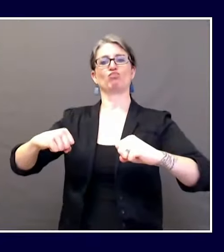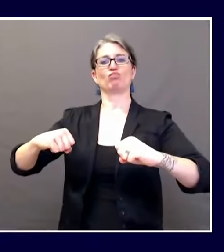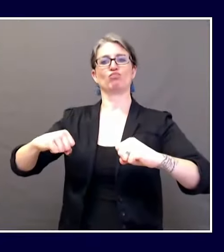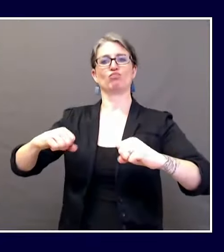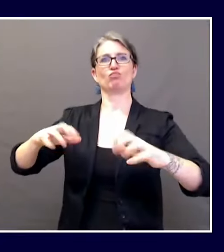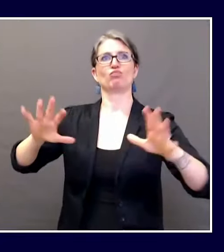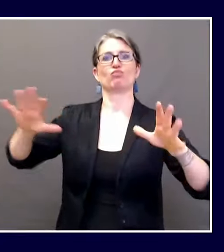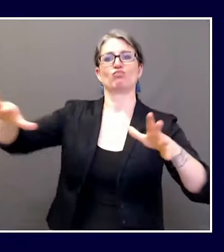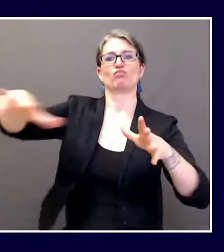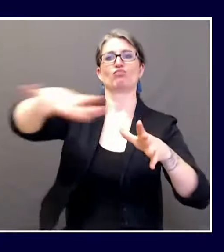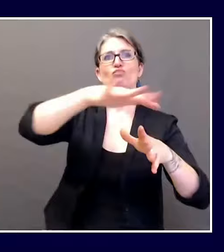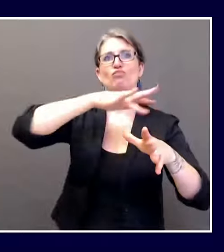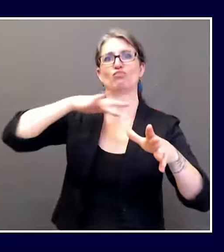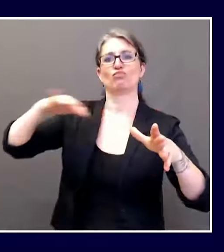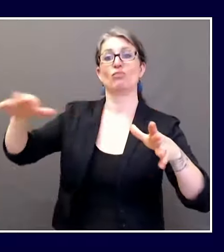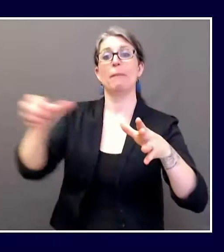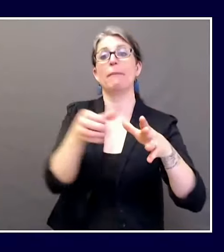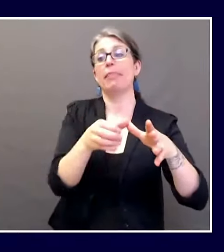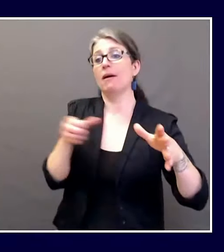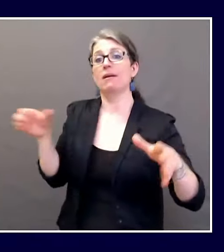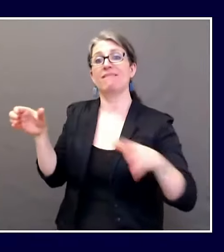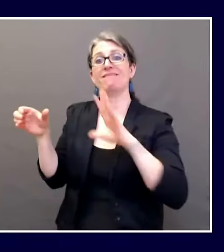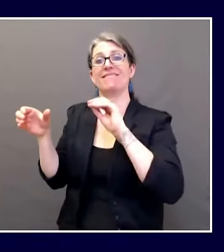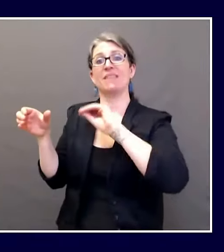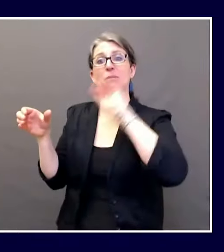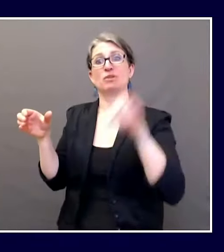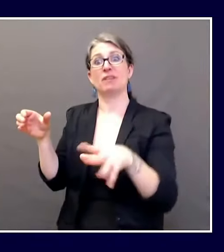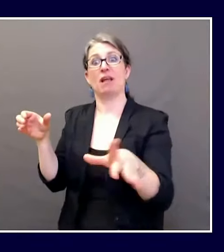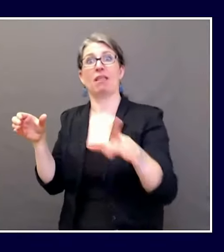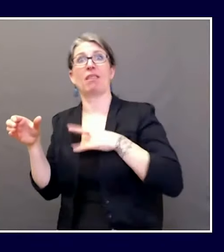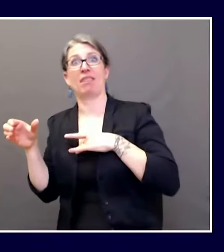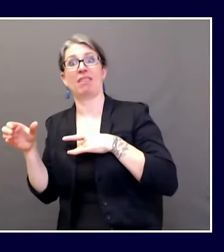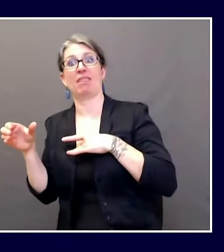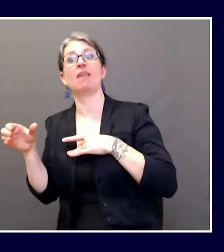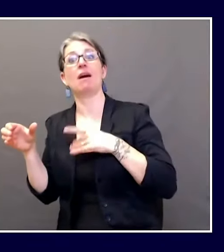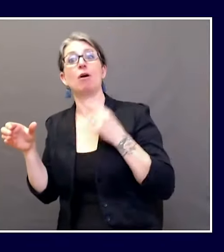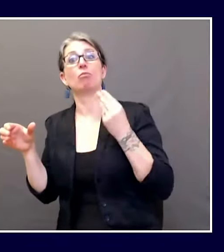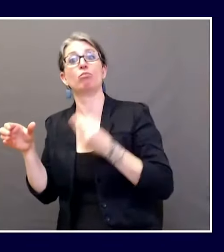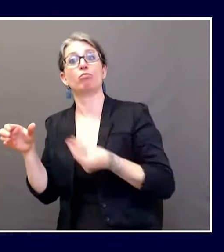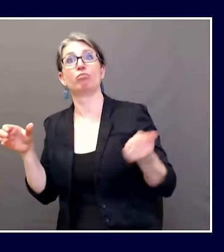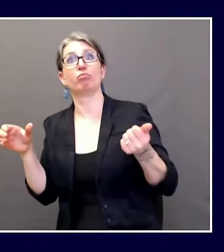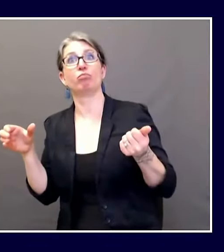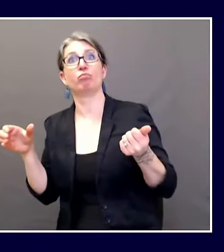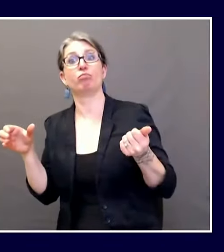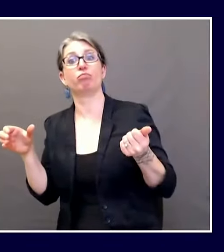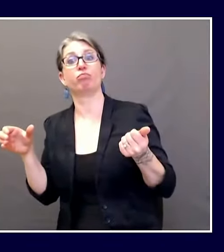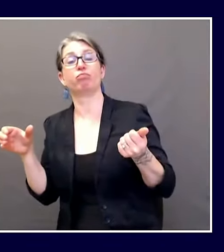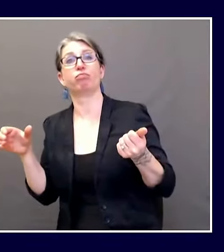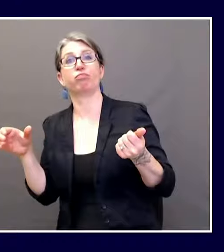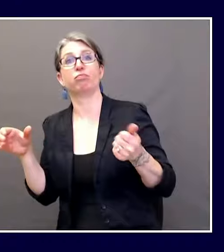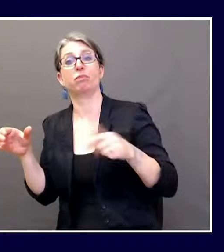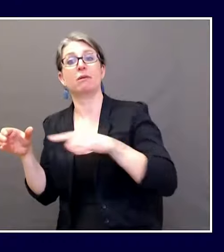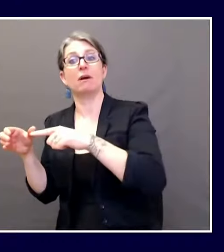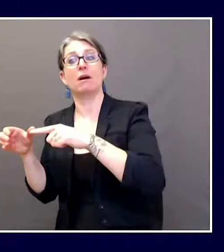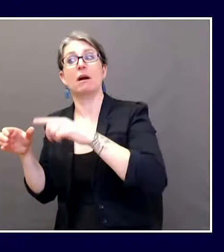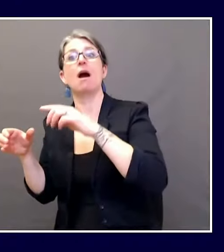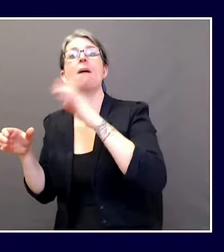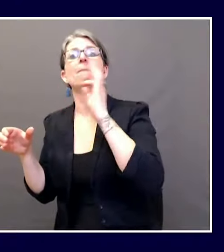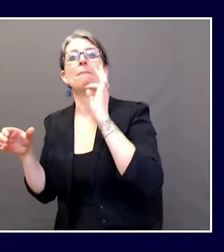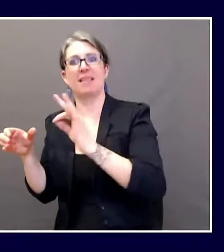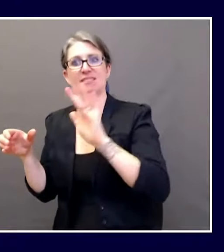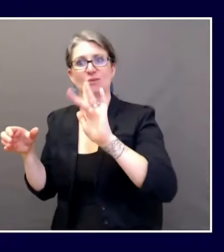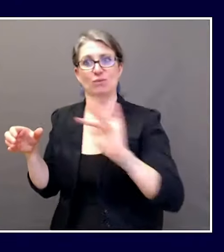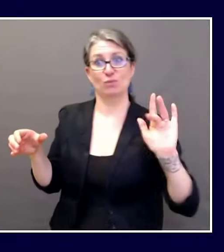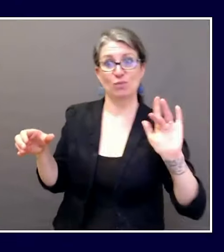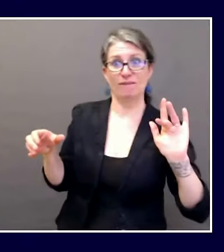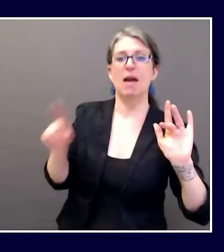the threshold, that 80% or so threshold, that is really thought to be the point for population immunity to emerge. So I think